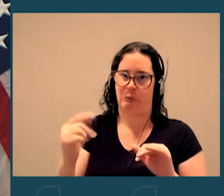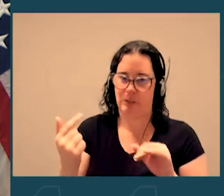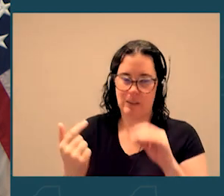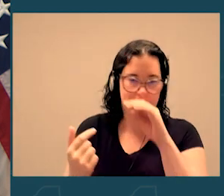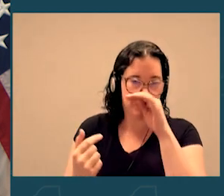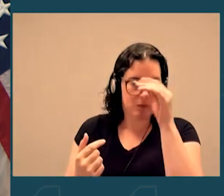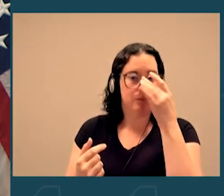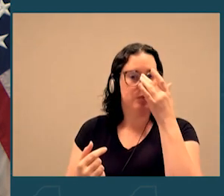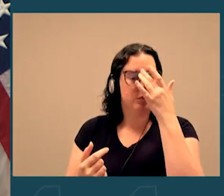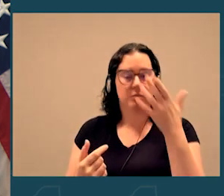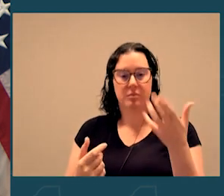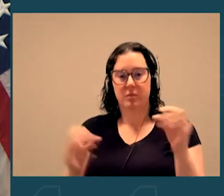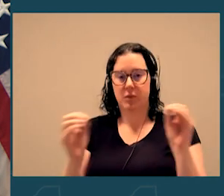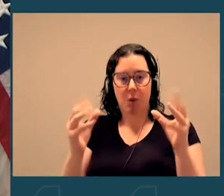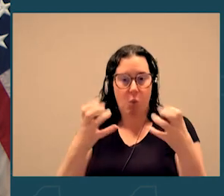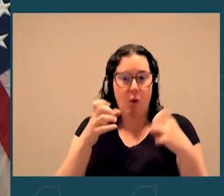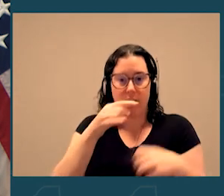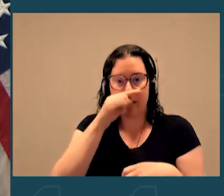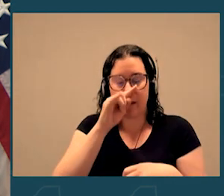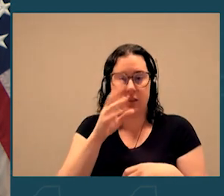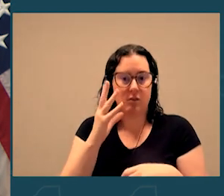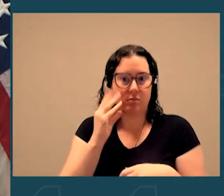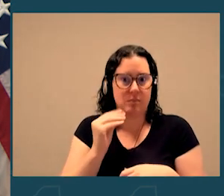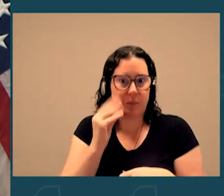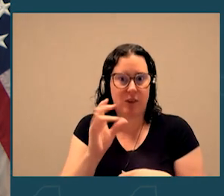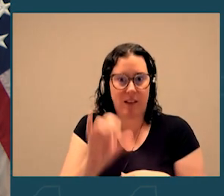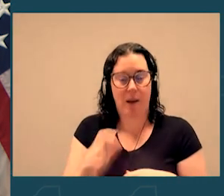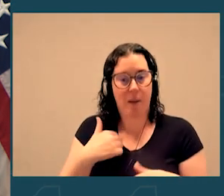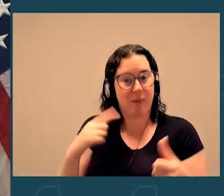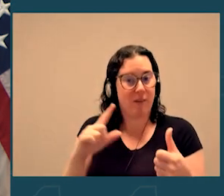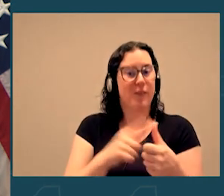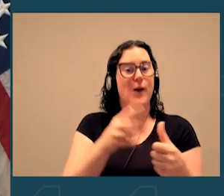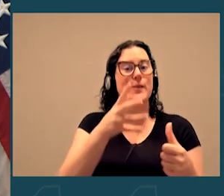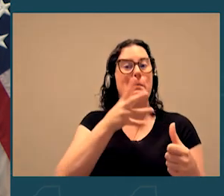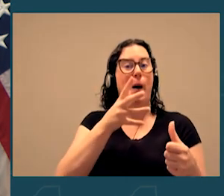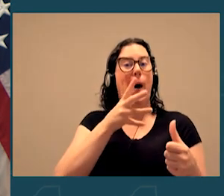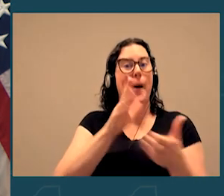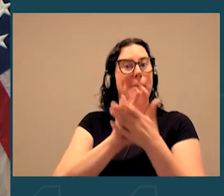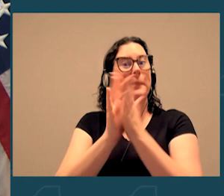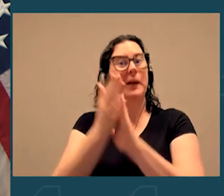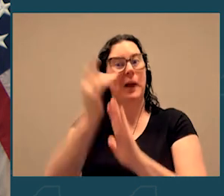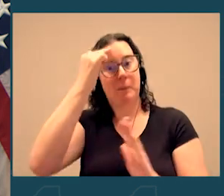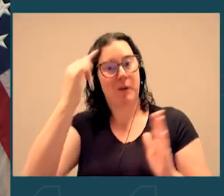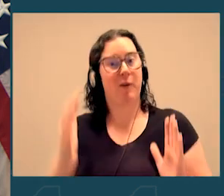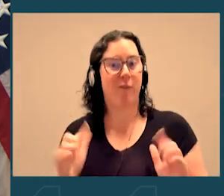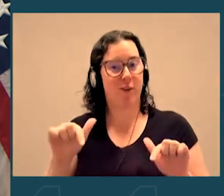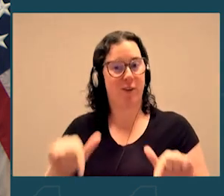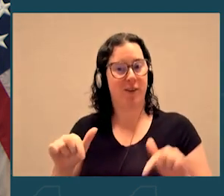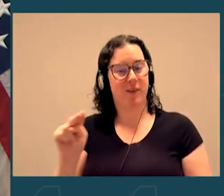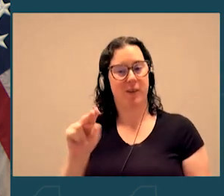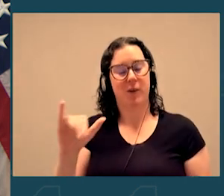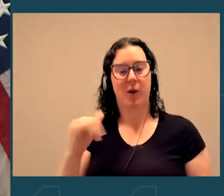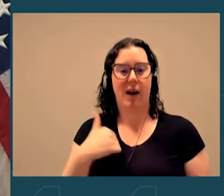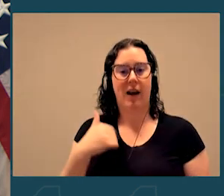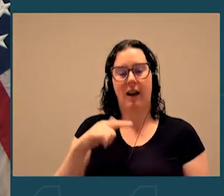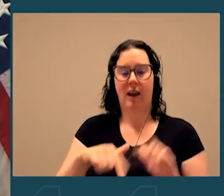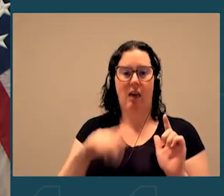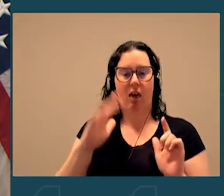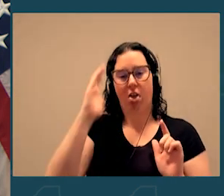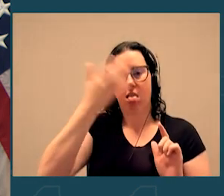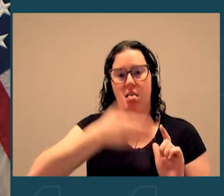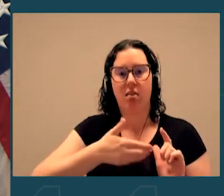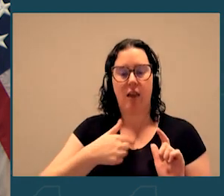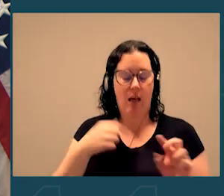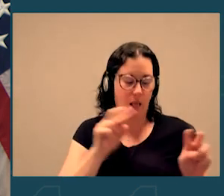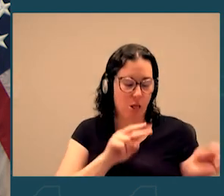the first mom to become a governor of the state of New York, and it is some connection that I can't overlook. I look at little kids